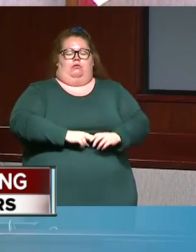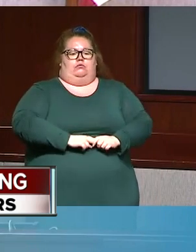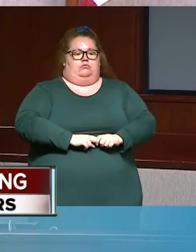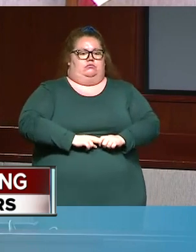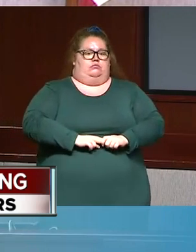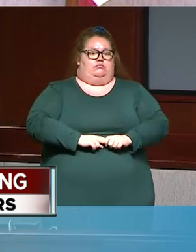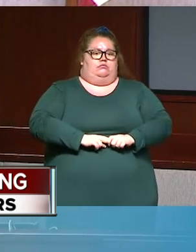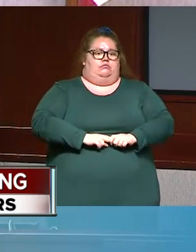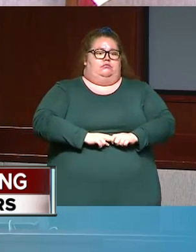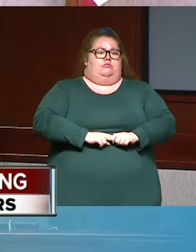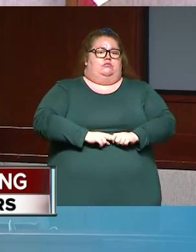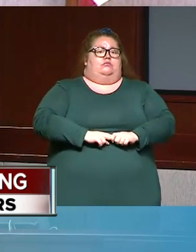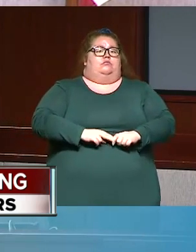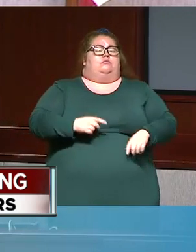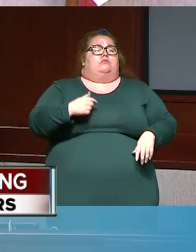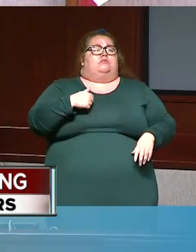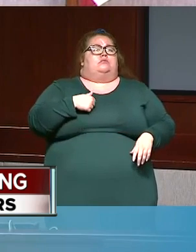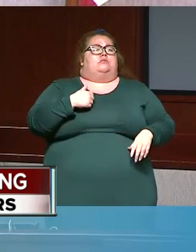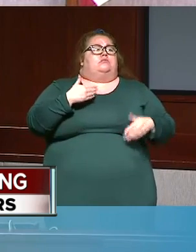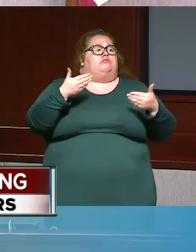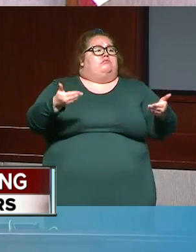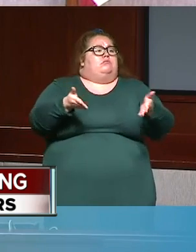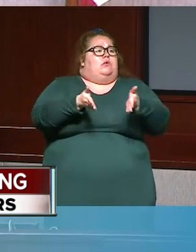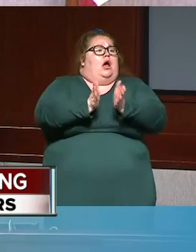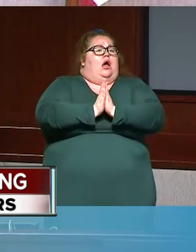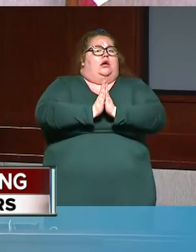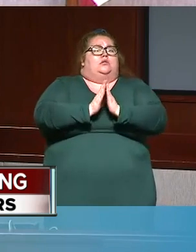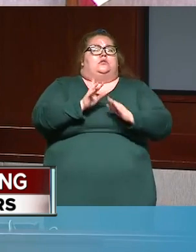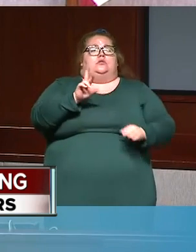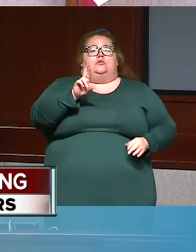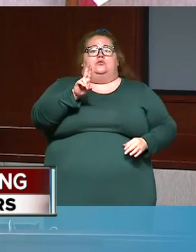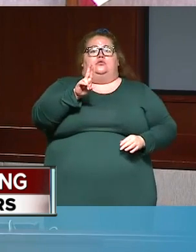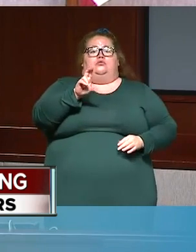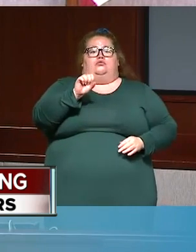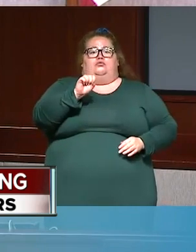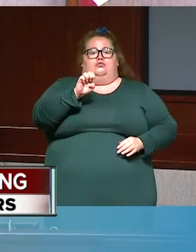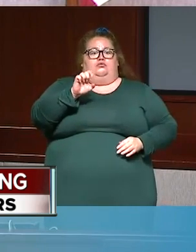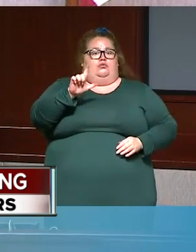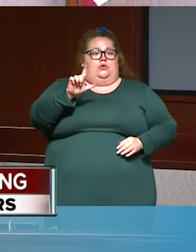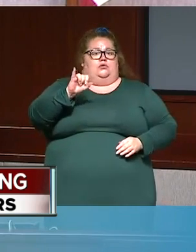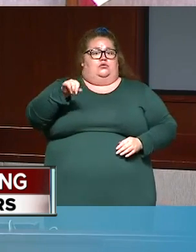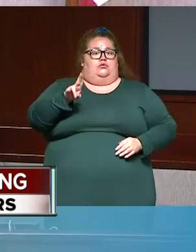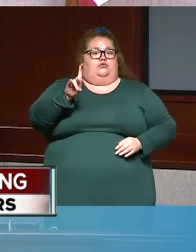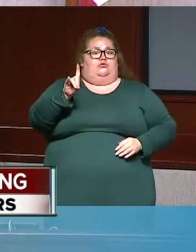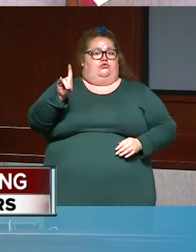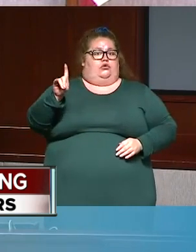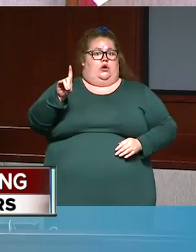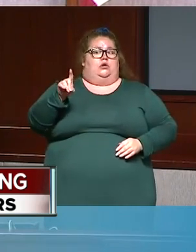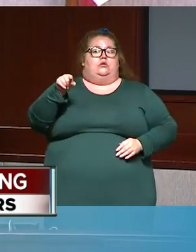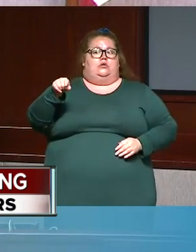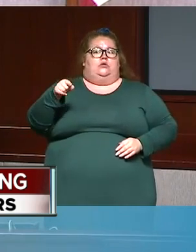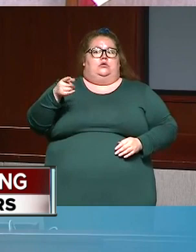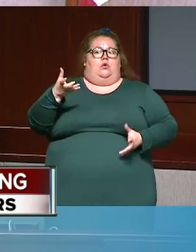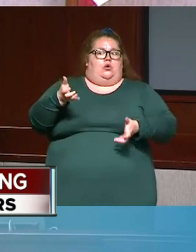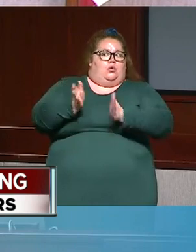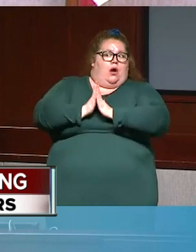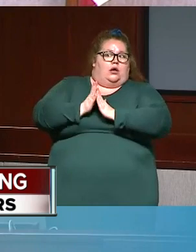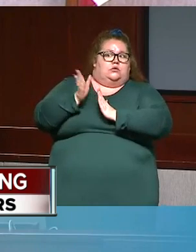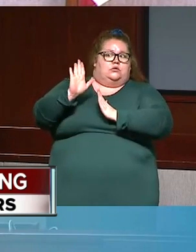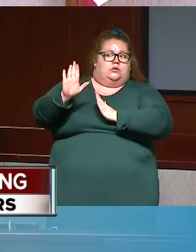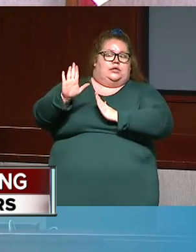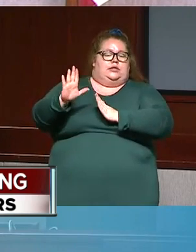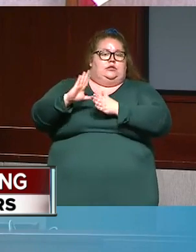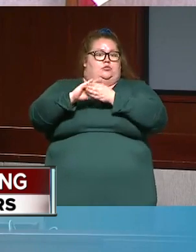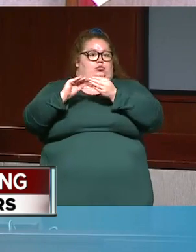I'm going to ask that Russell Judd later on in this briefing provide you some overview of what the